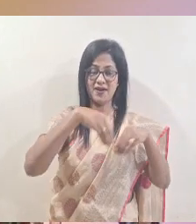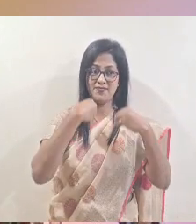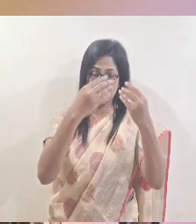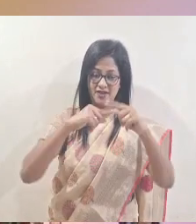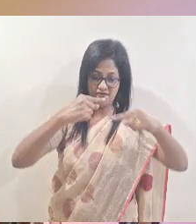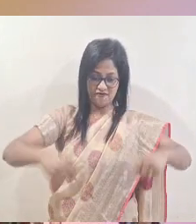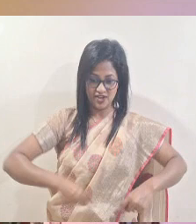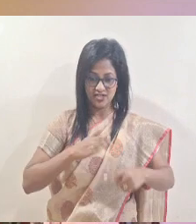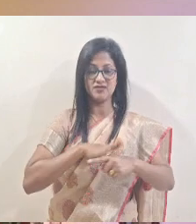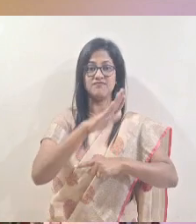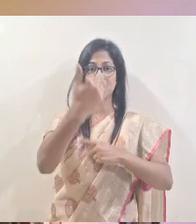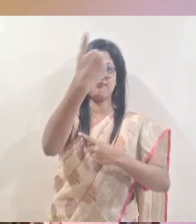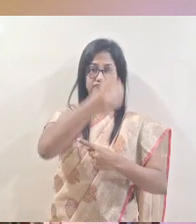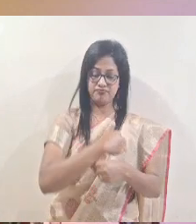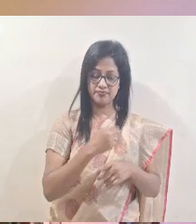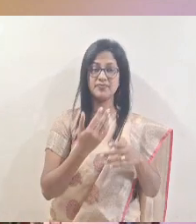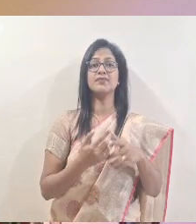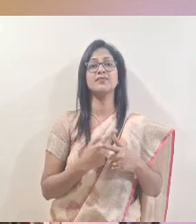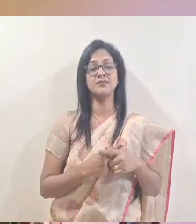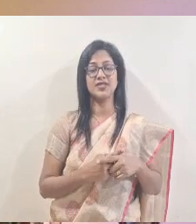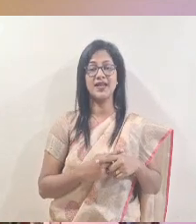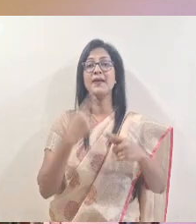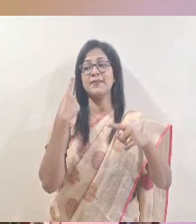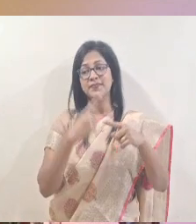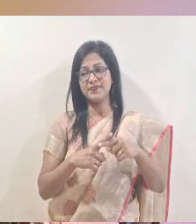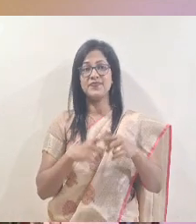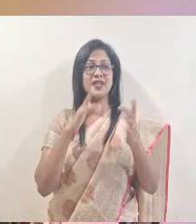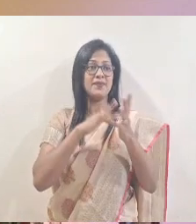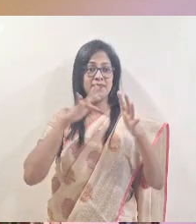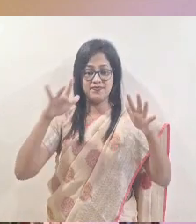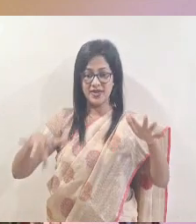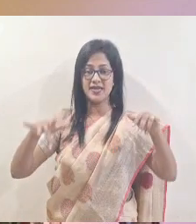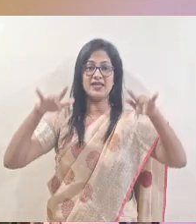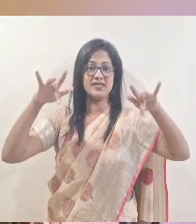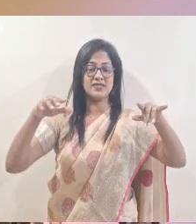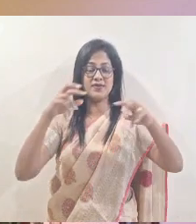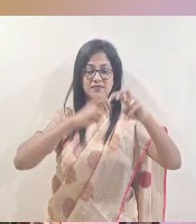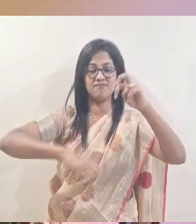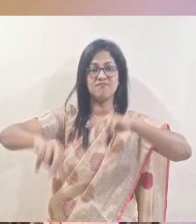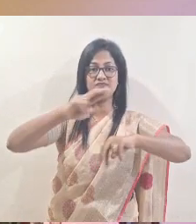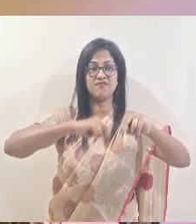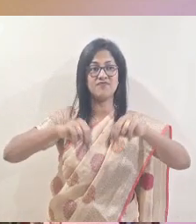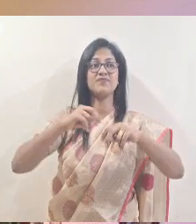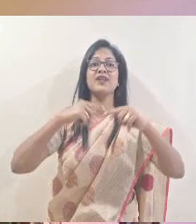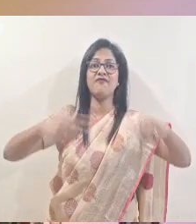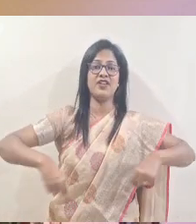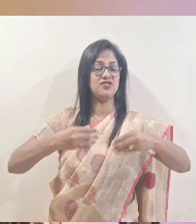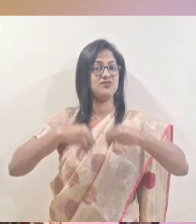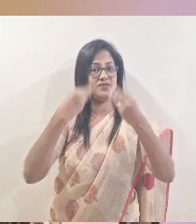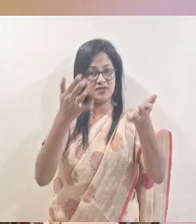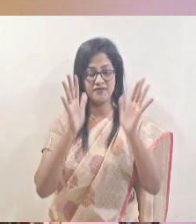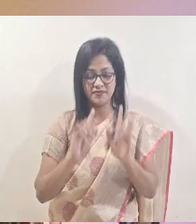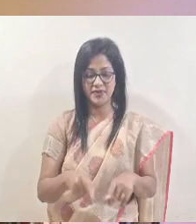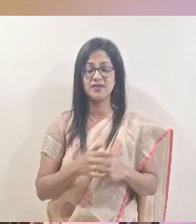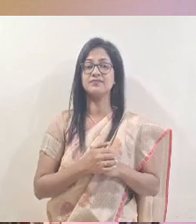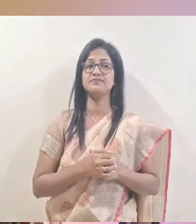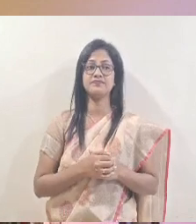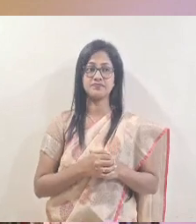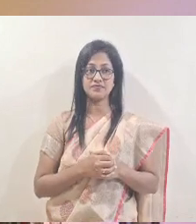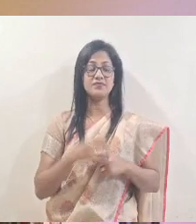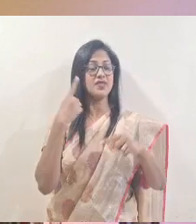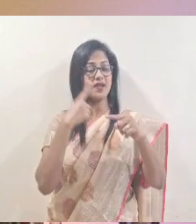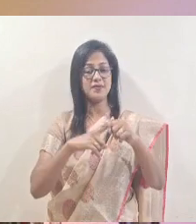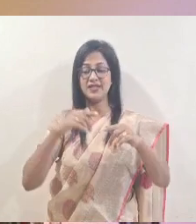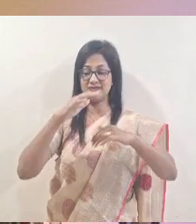deboarding of wheelchairs. Then buggies can be provided to move from one end to the other end of the bus terminus. And in the case of